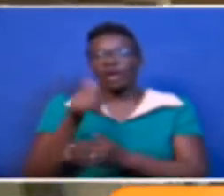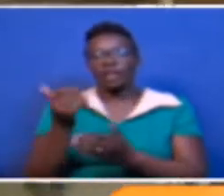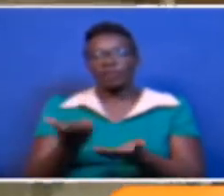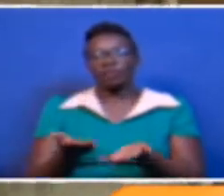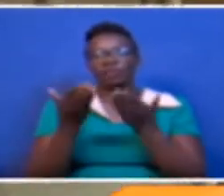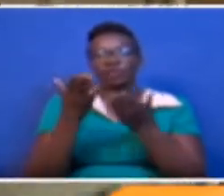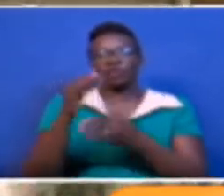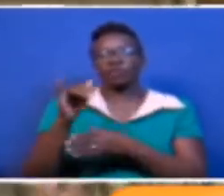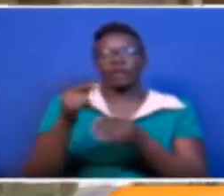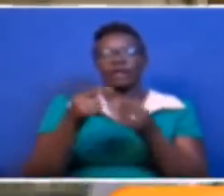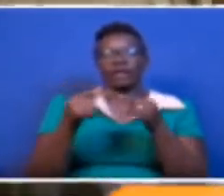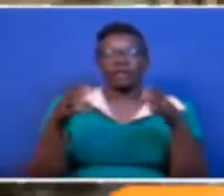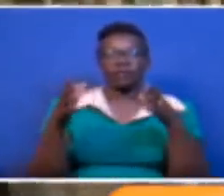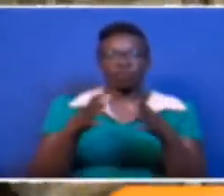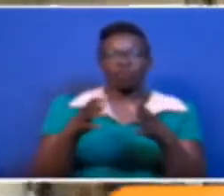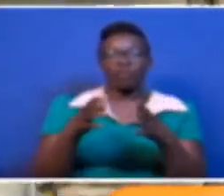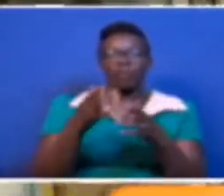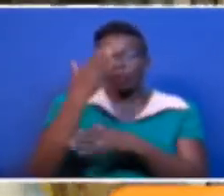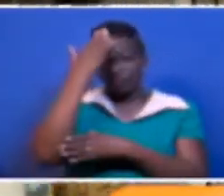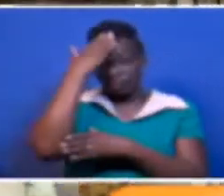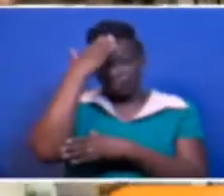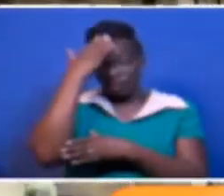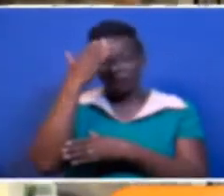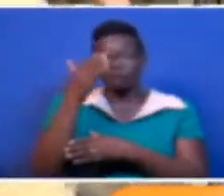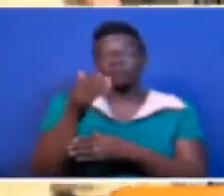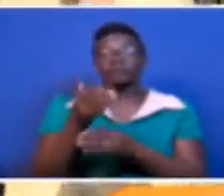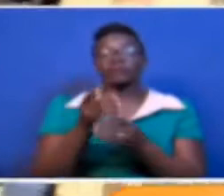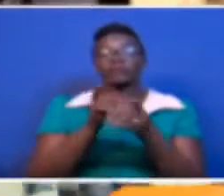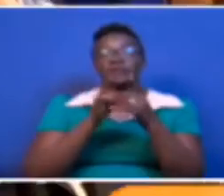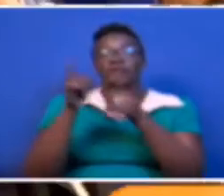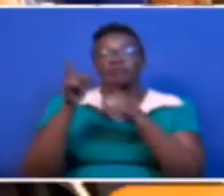Monday, Safaricom, through CEO Bob Collymore, implored the